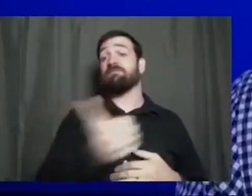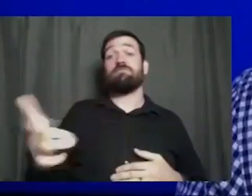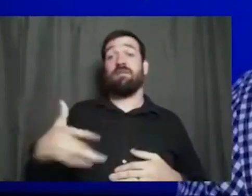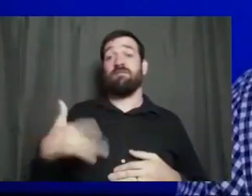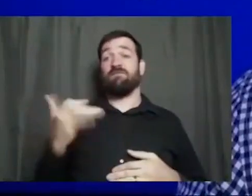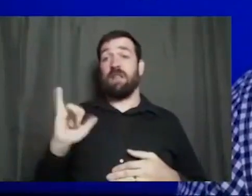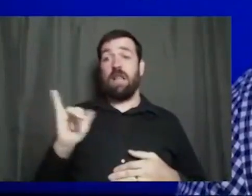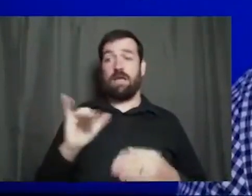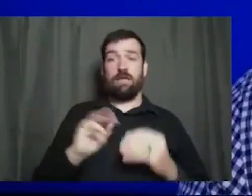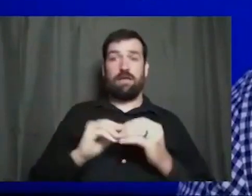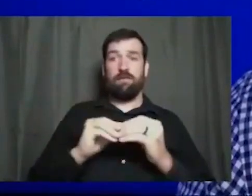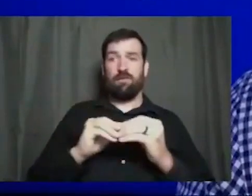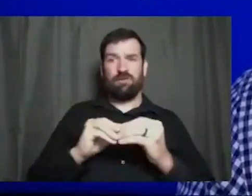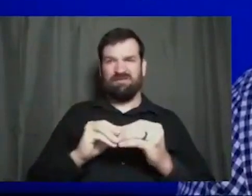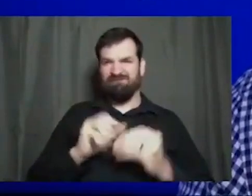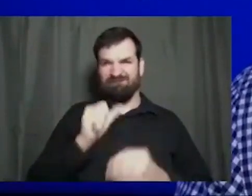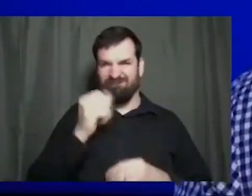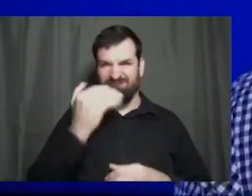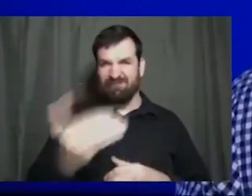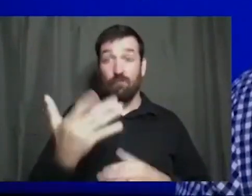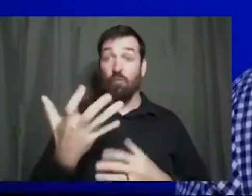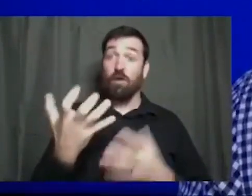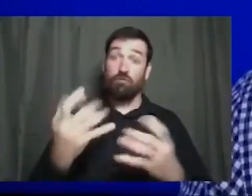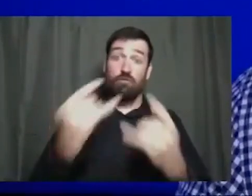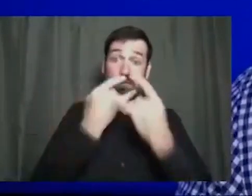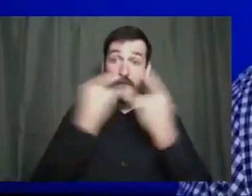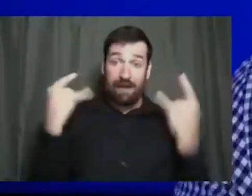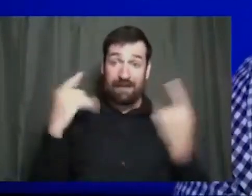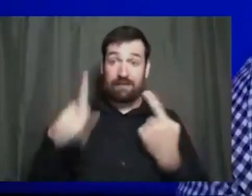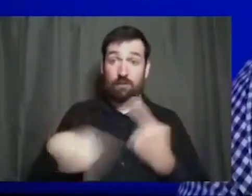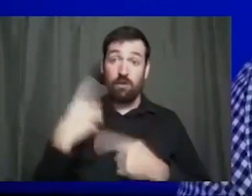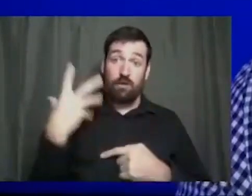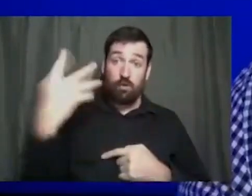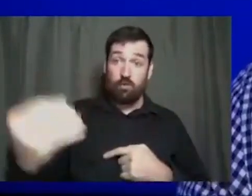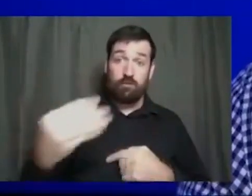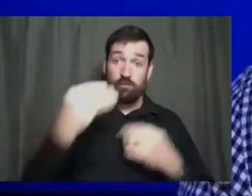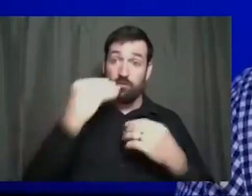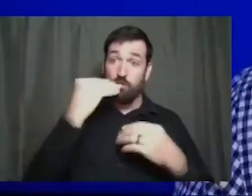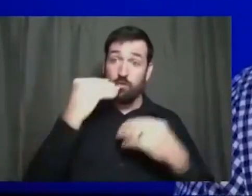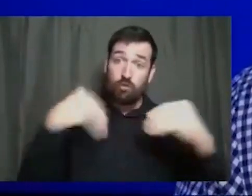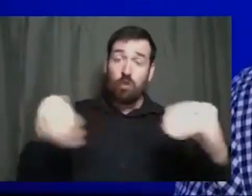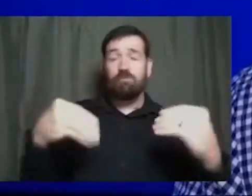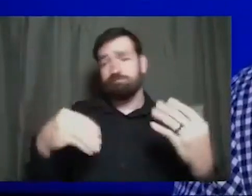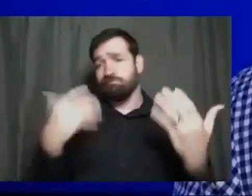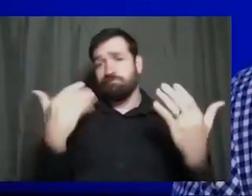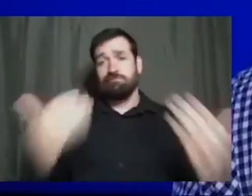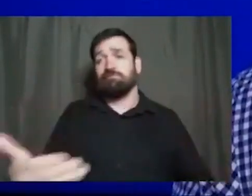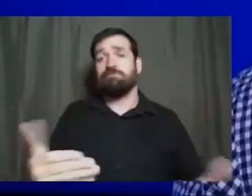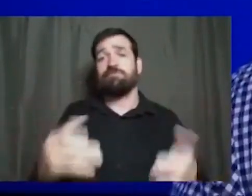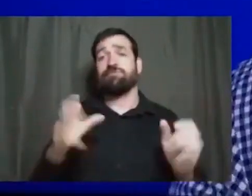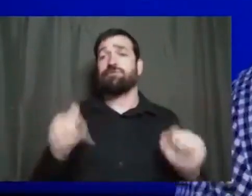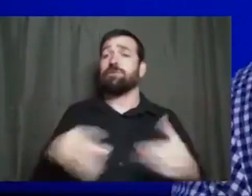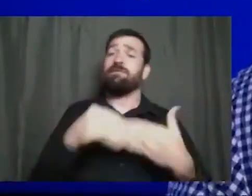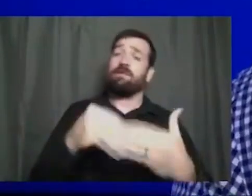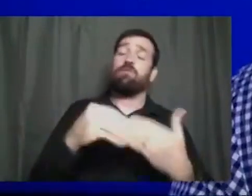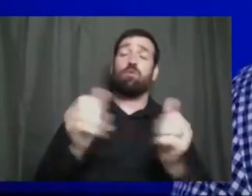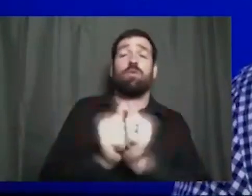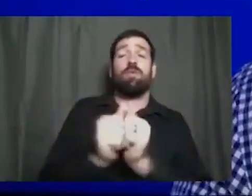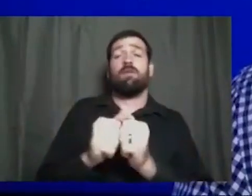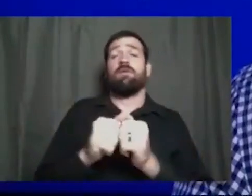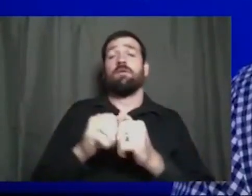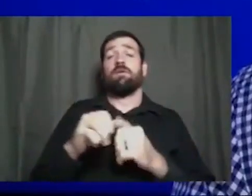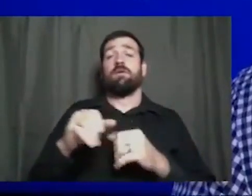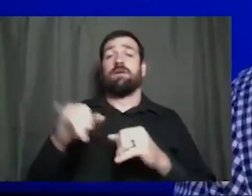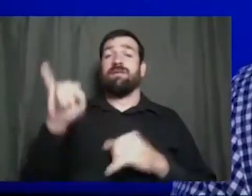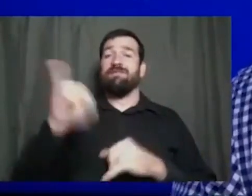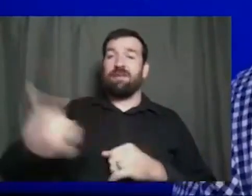way, you want to put a mask on when you go in the grocery store now, you can do that. We should all be agile with what we're doing with our infection prevention and control measures, putting them in